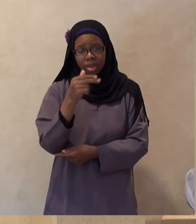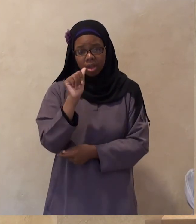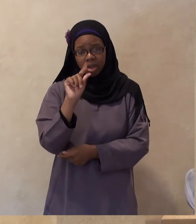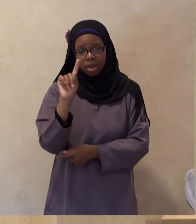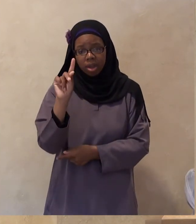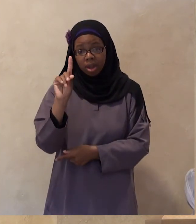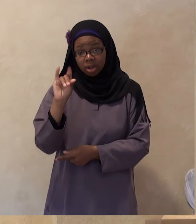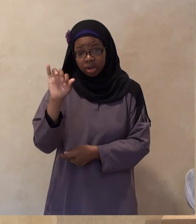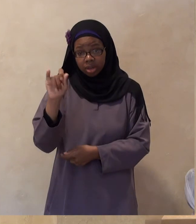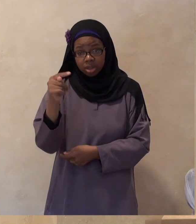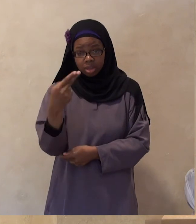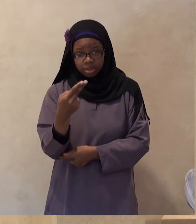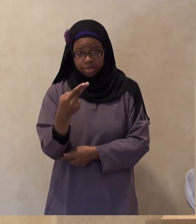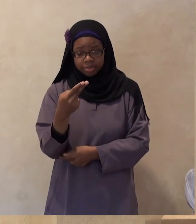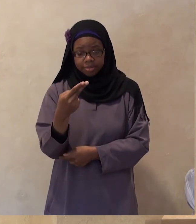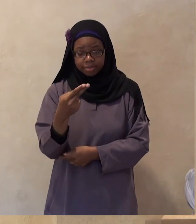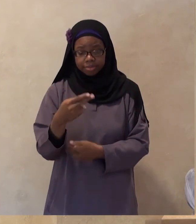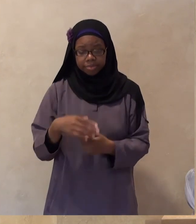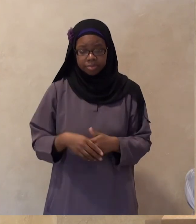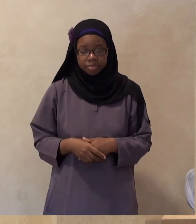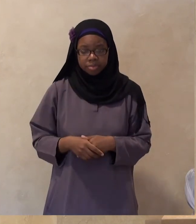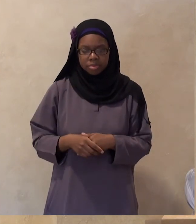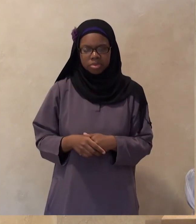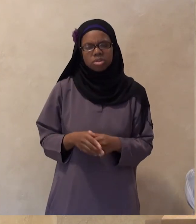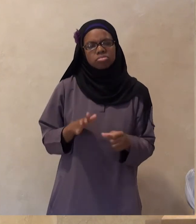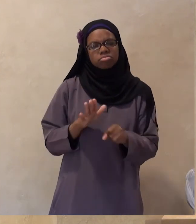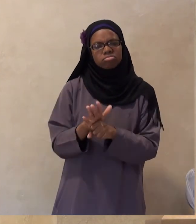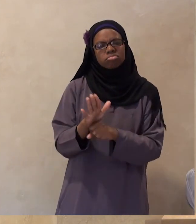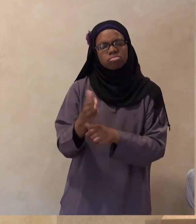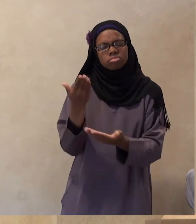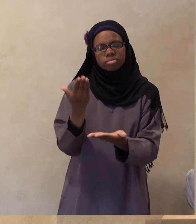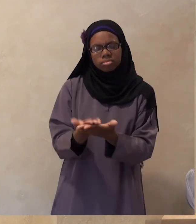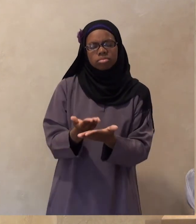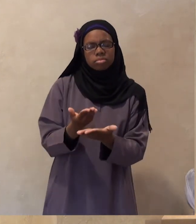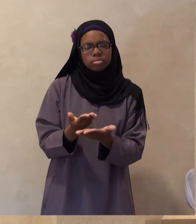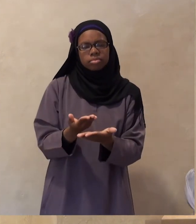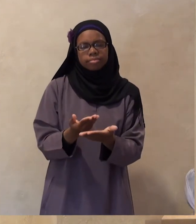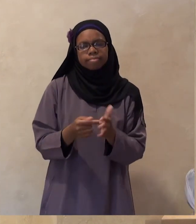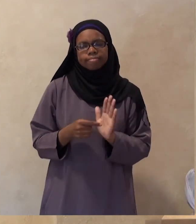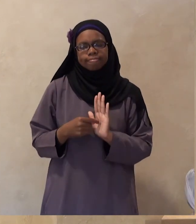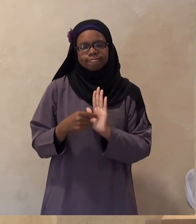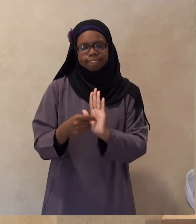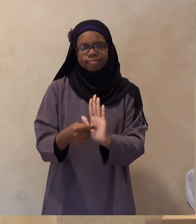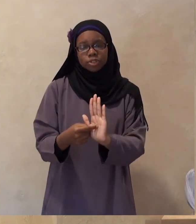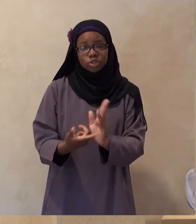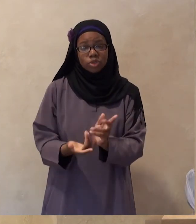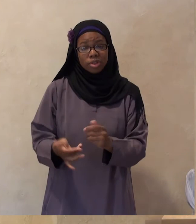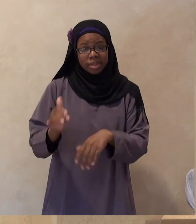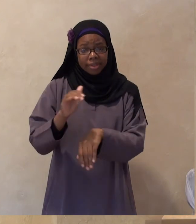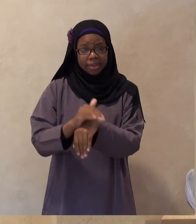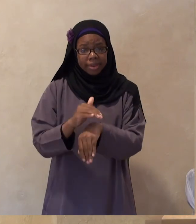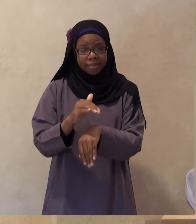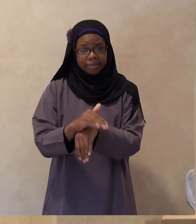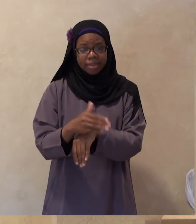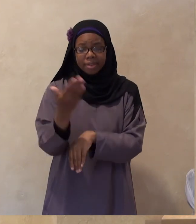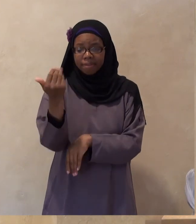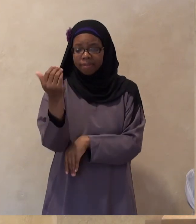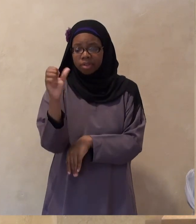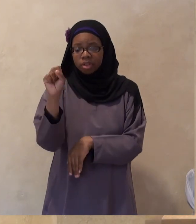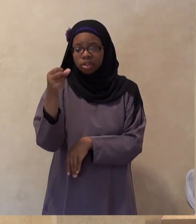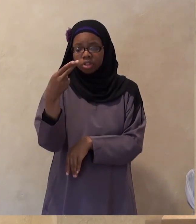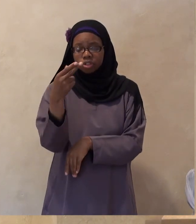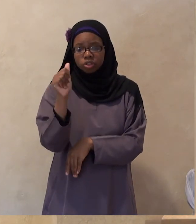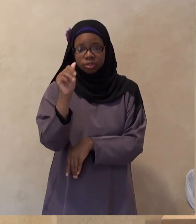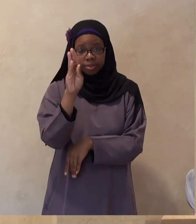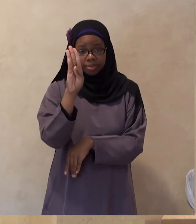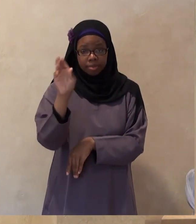these quotations from kibar ulama are sufficient evidence to prove that the night of 15th